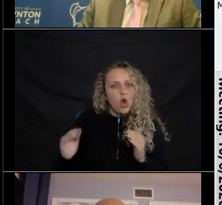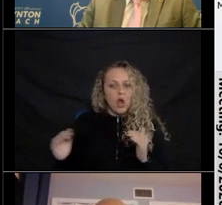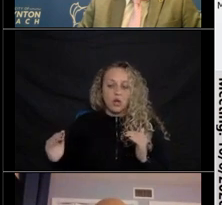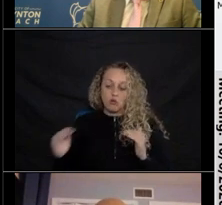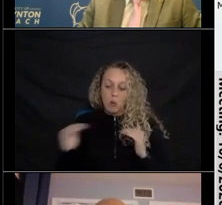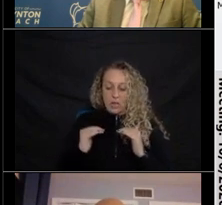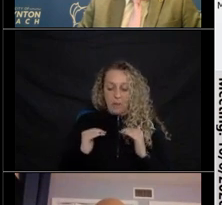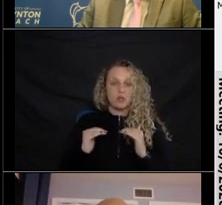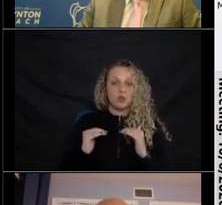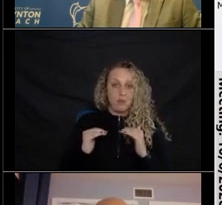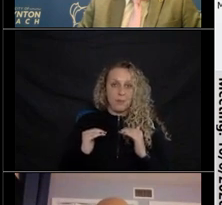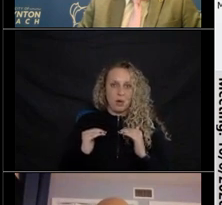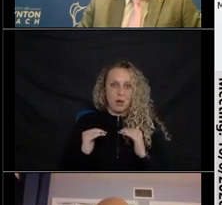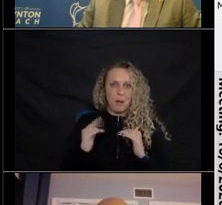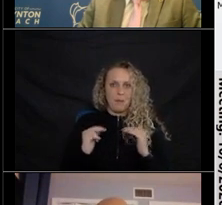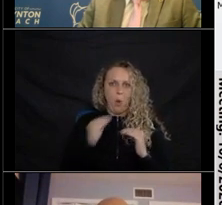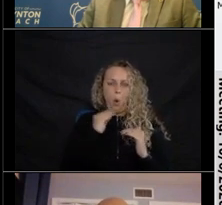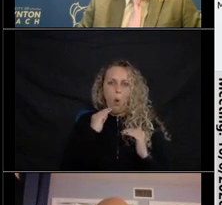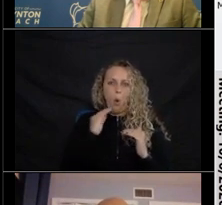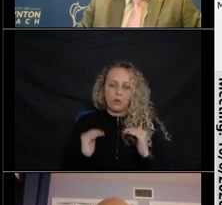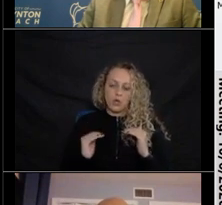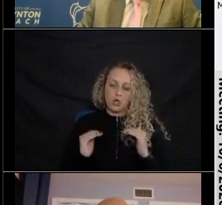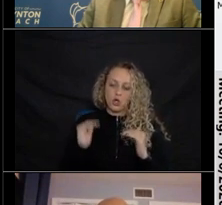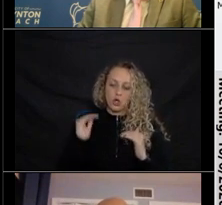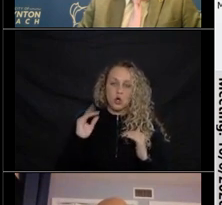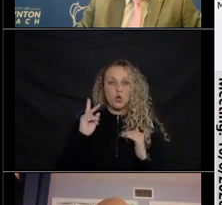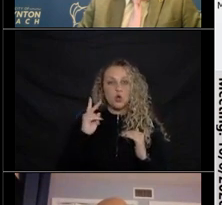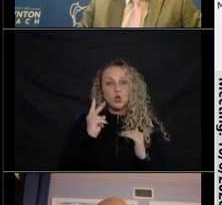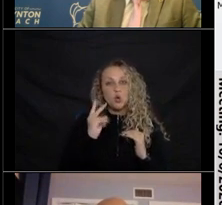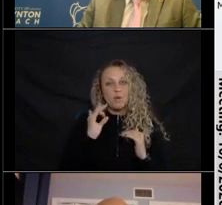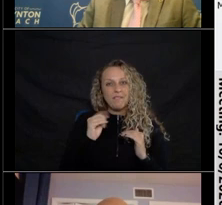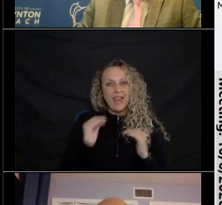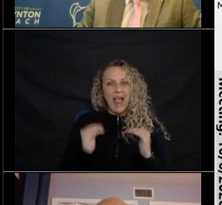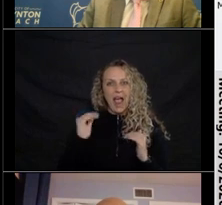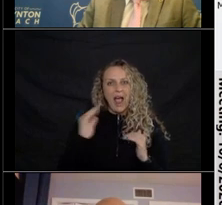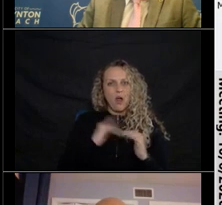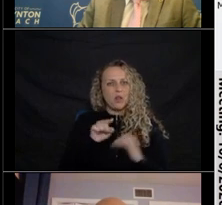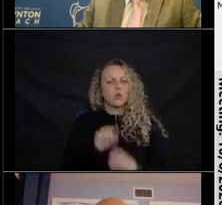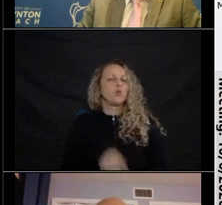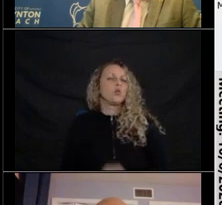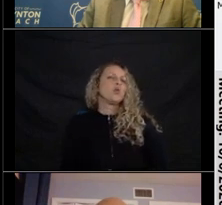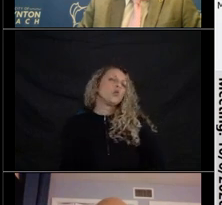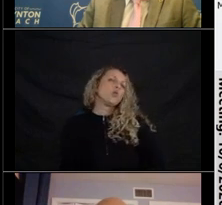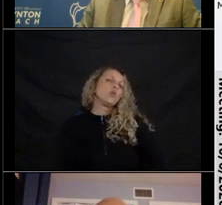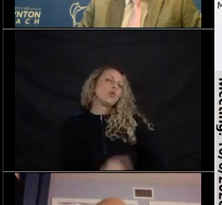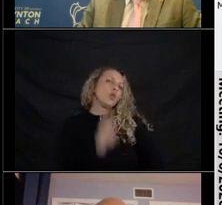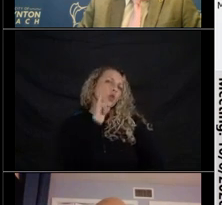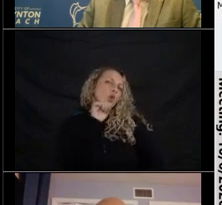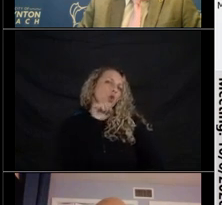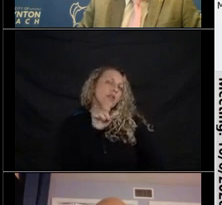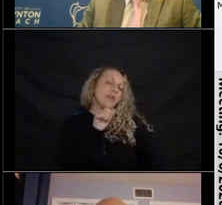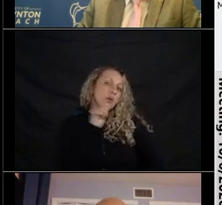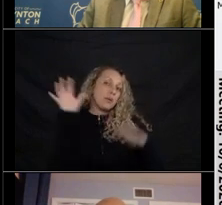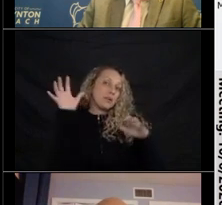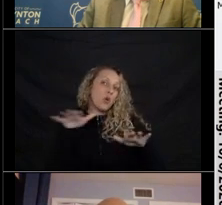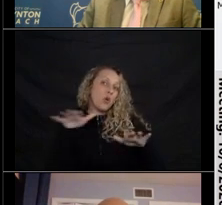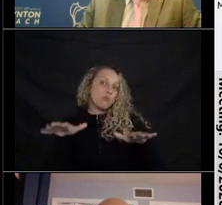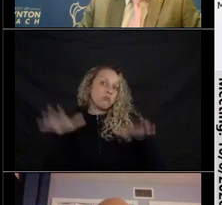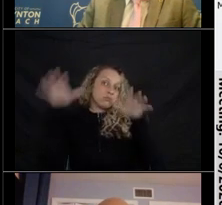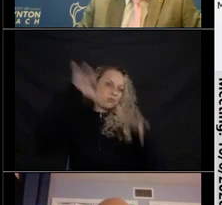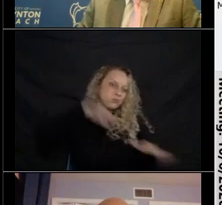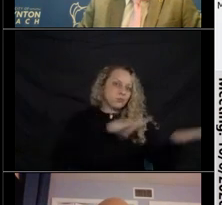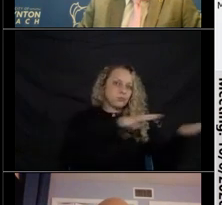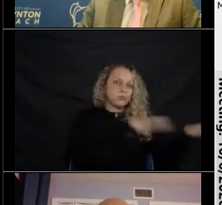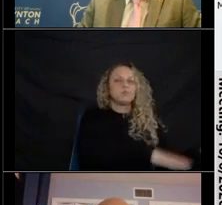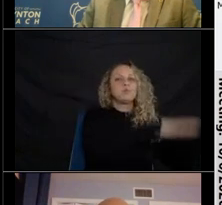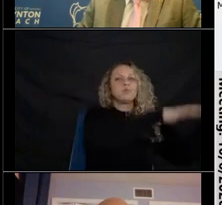property, built a home 2 feet higher than you. Do you think you're going to get stormwater from that property?